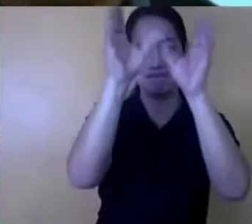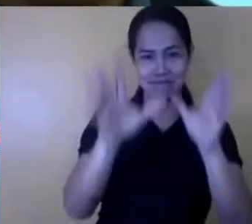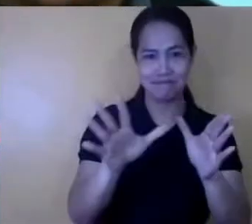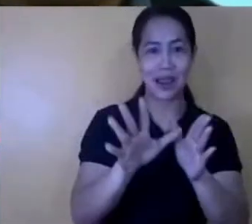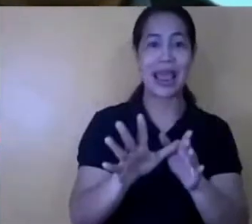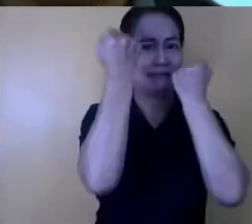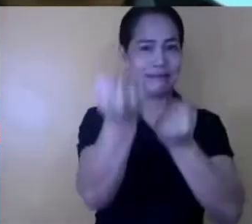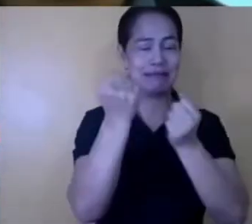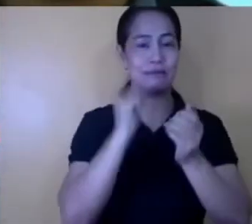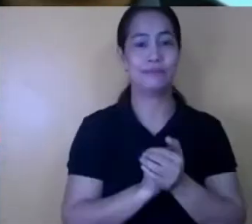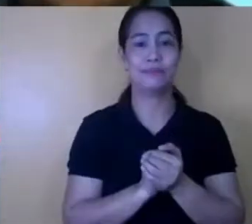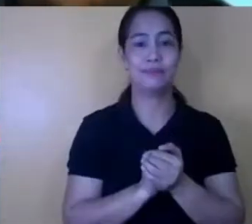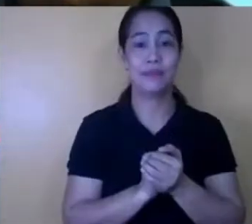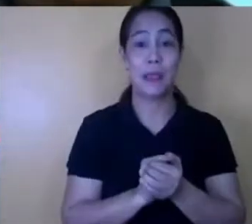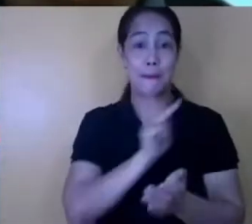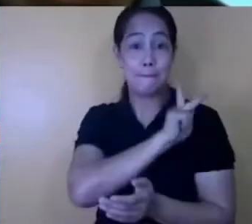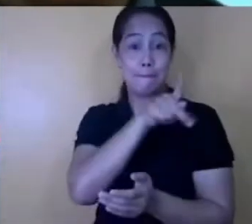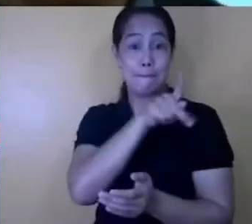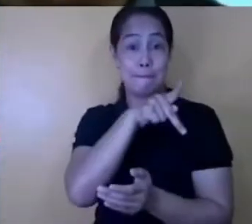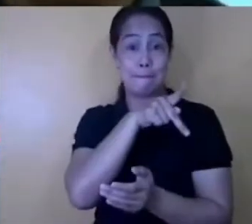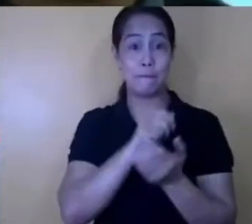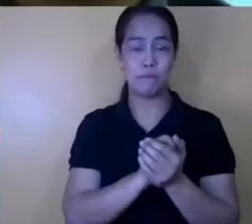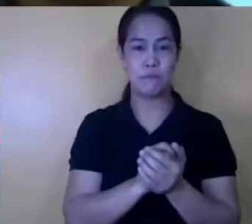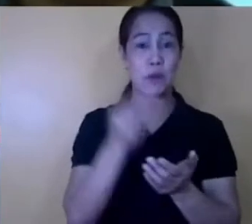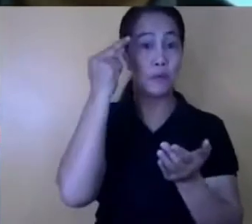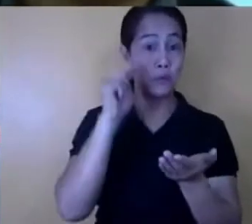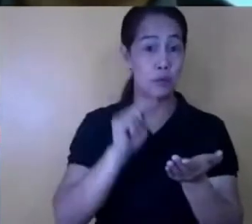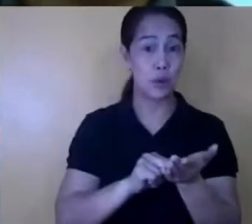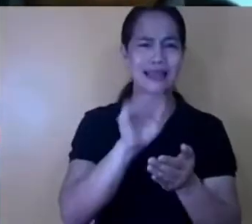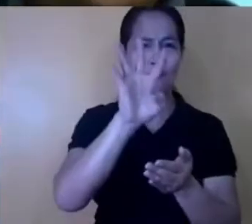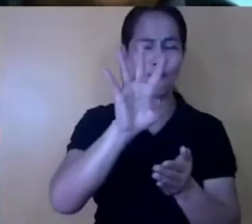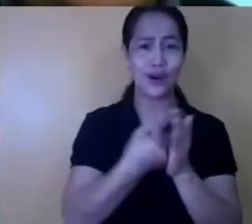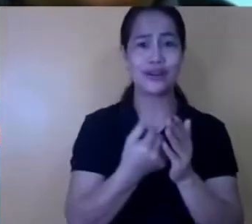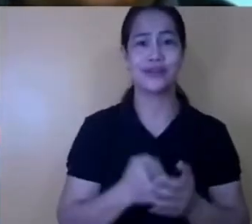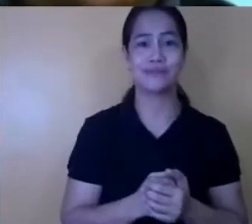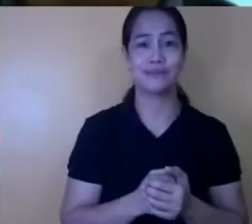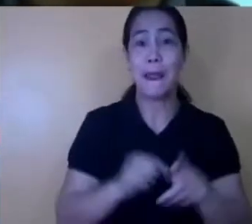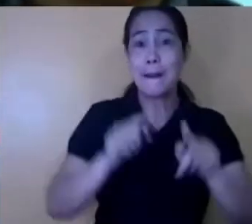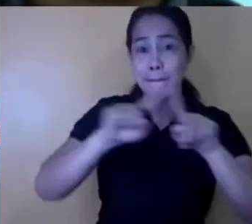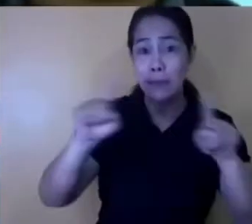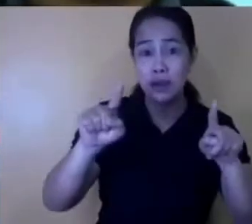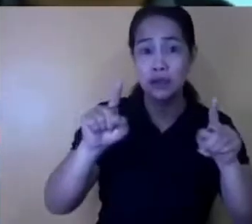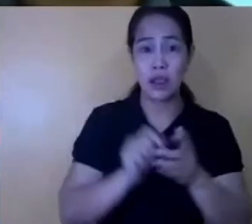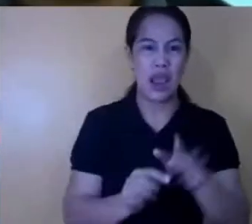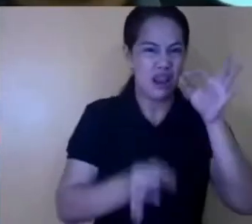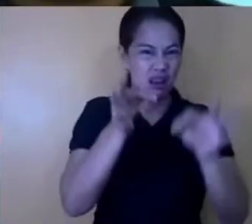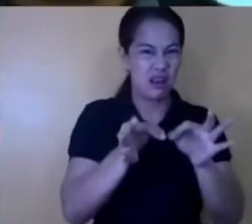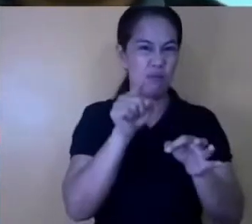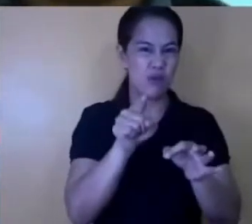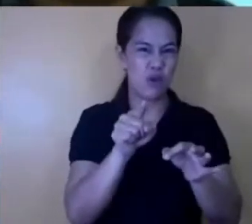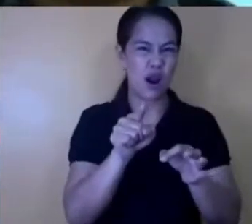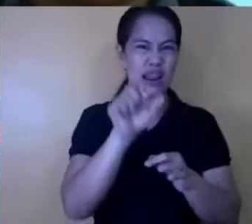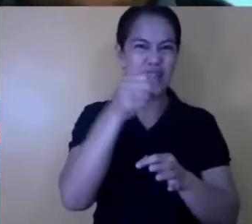to submit personal notes in at least 4 quarters. But if you are a senior high school